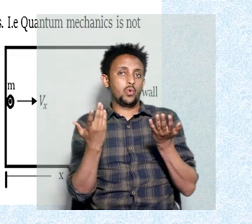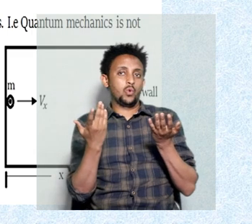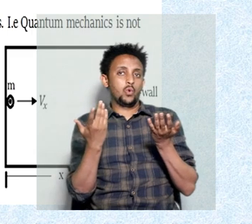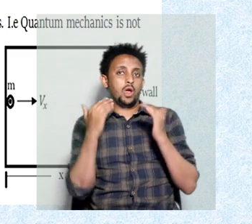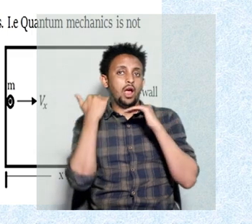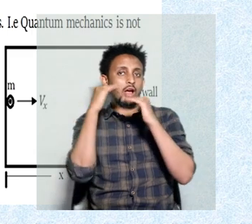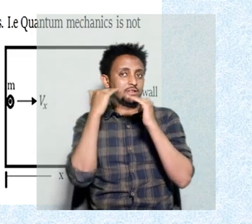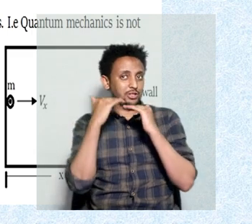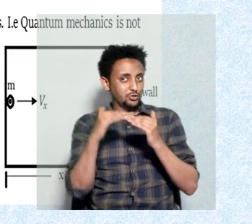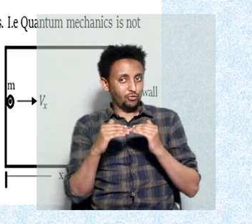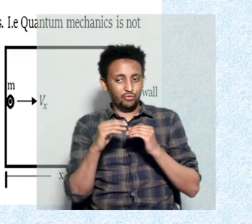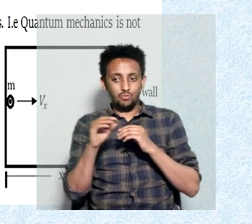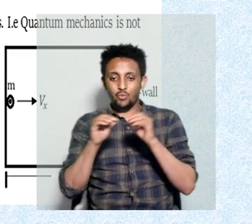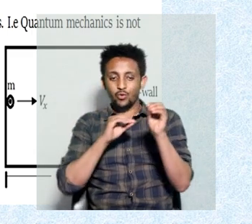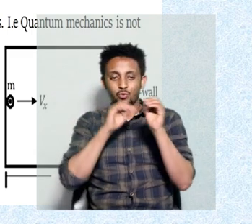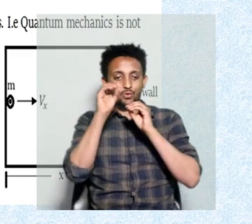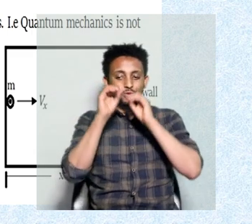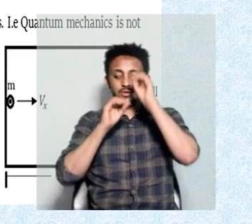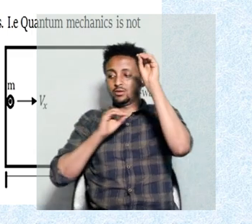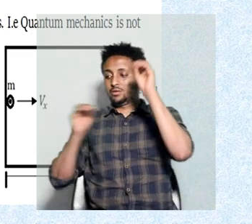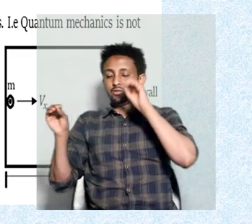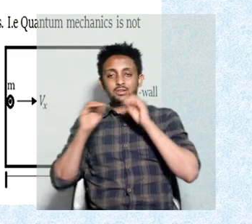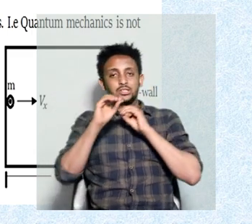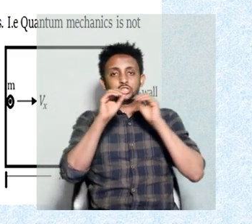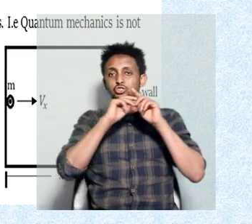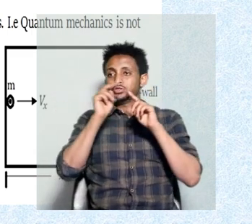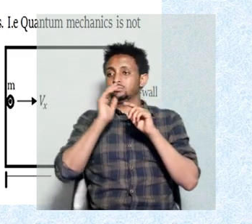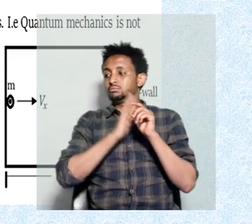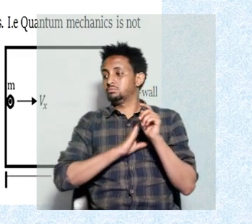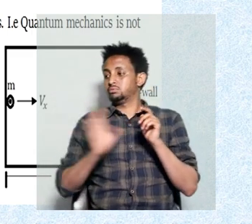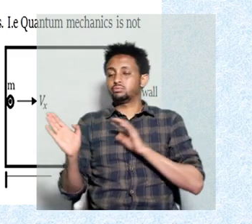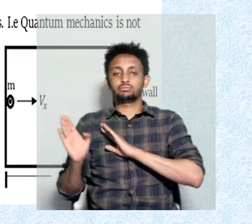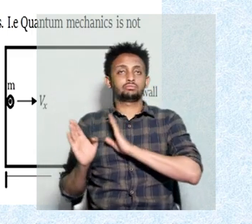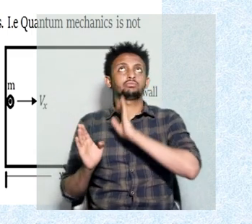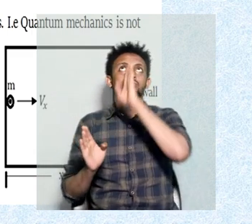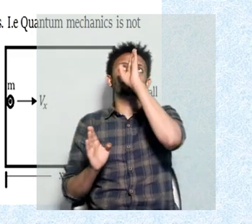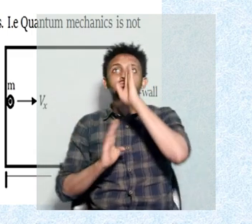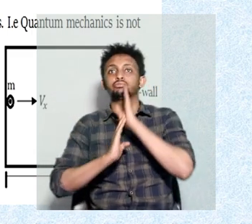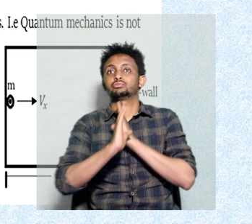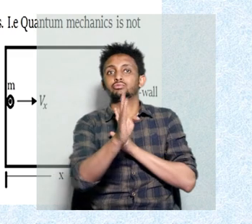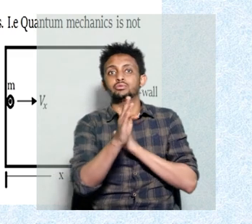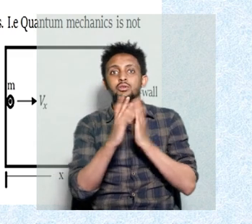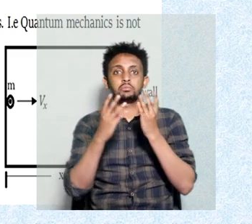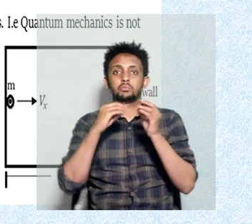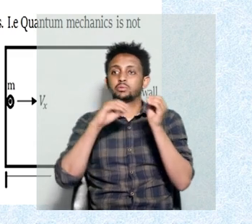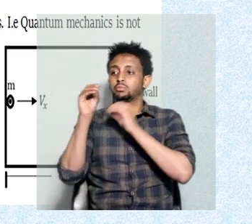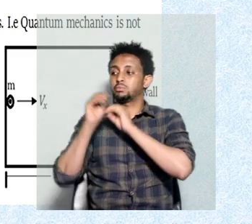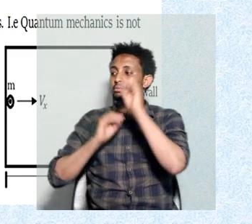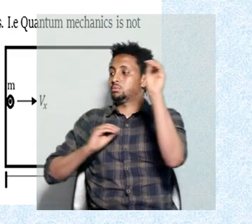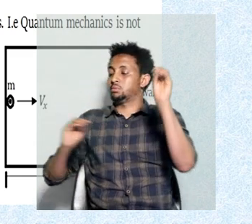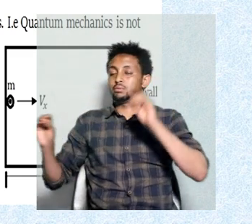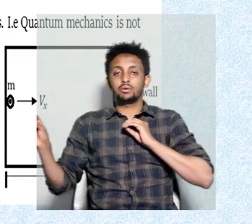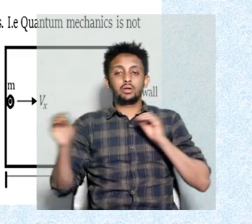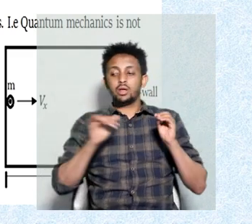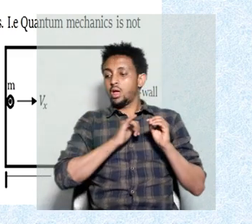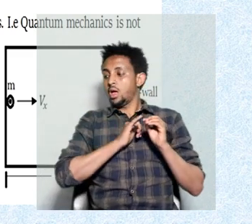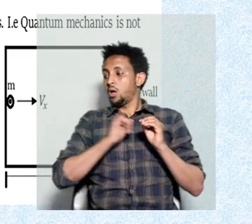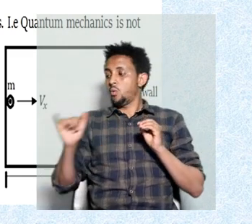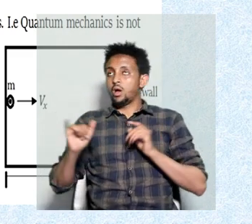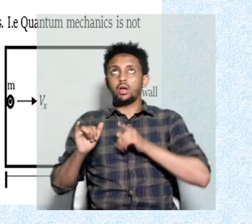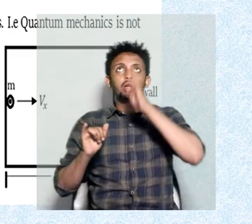average velocity of the molecules of a system along each direction, meaning the average velocity of the particles along the x, y, and